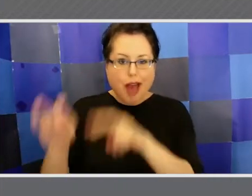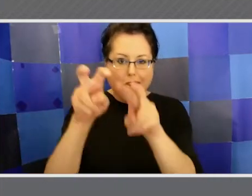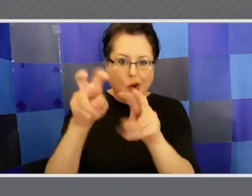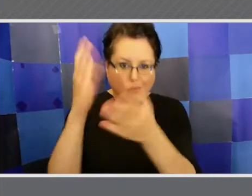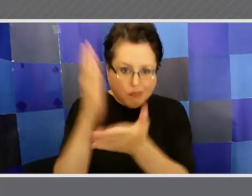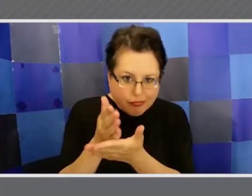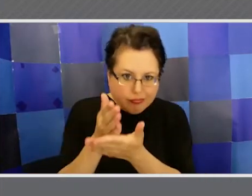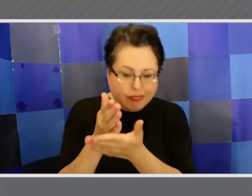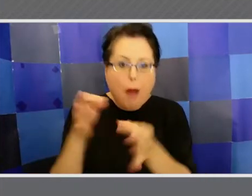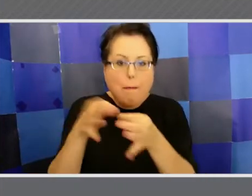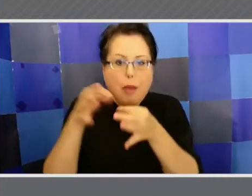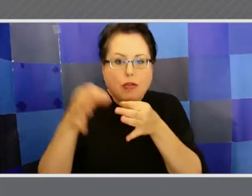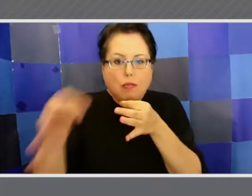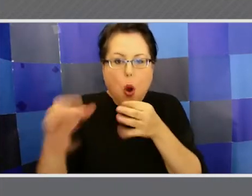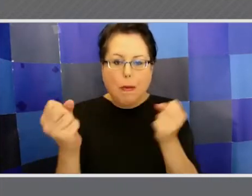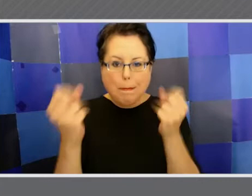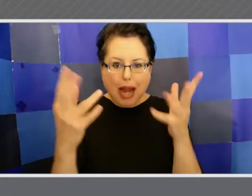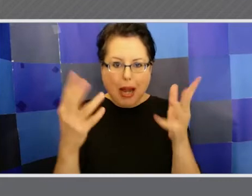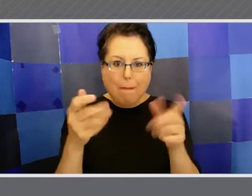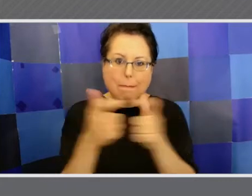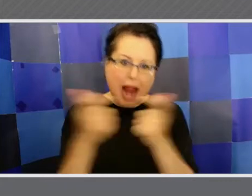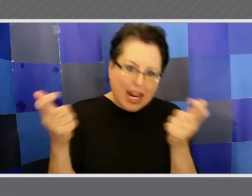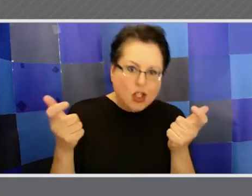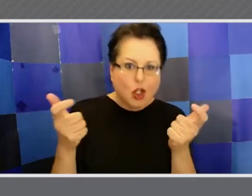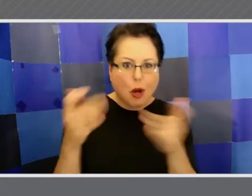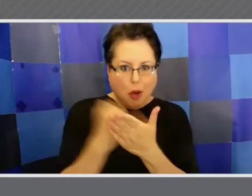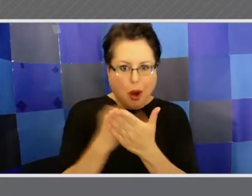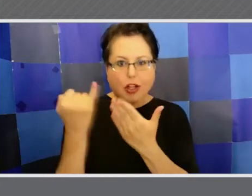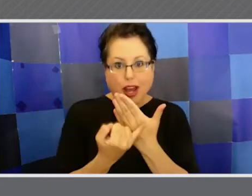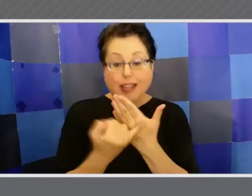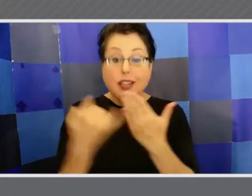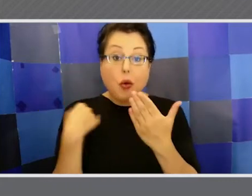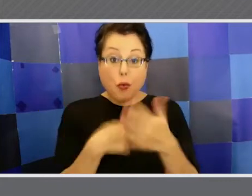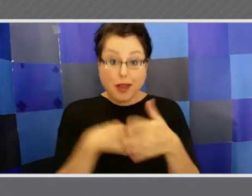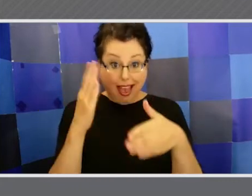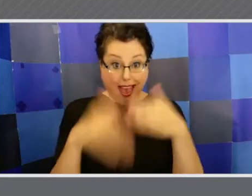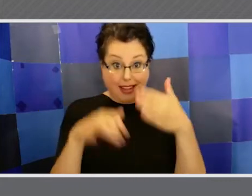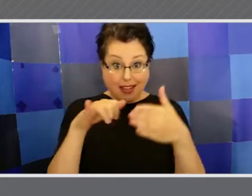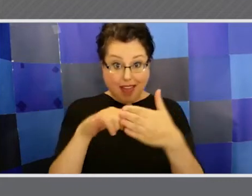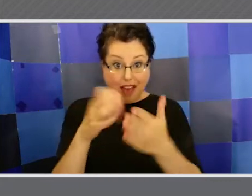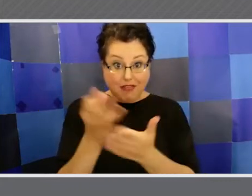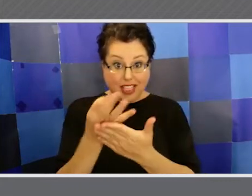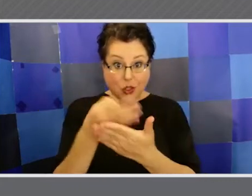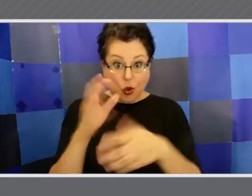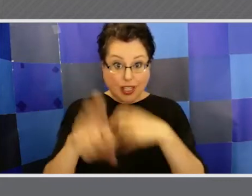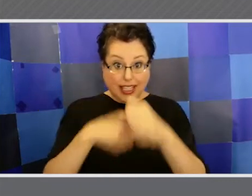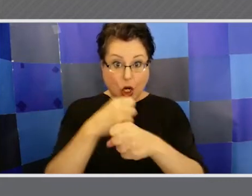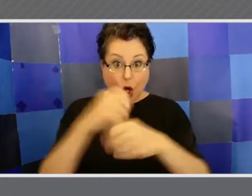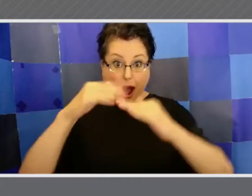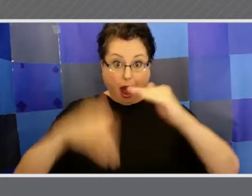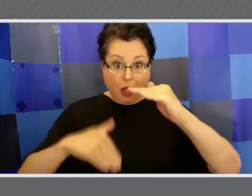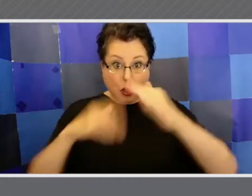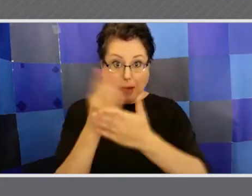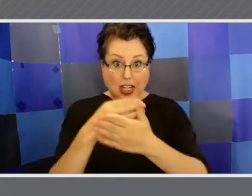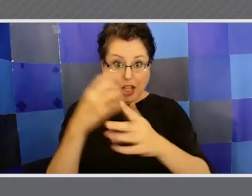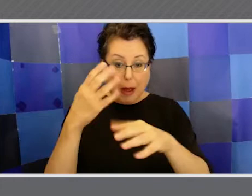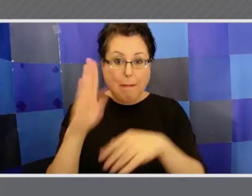canceled several major projects. So we ended the fiscal year below budget by